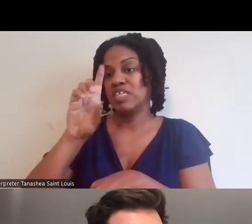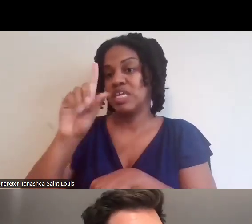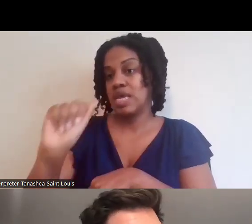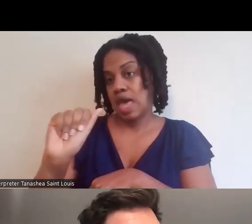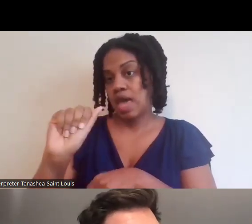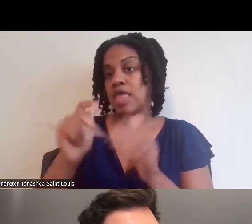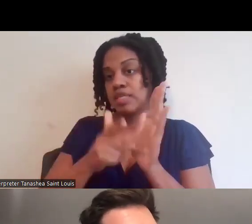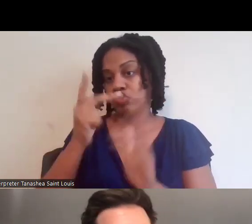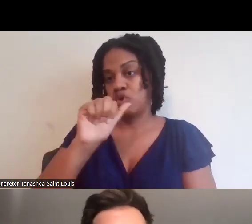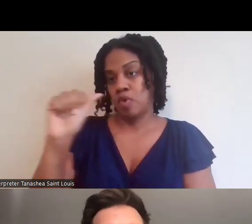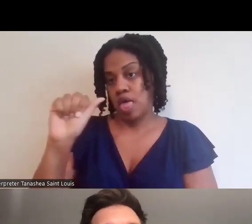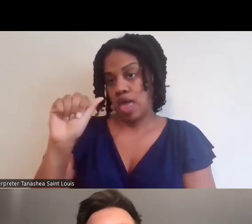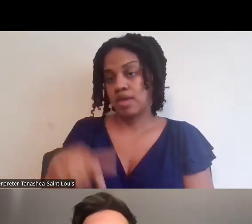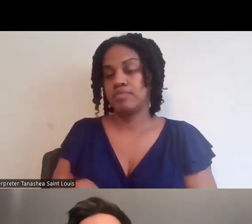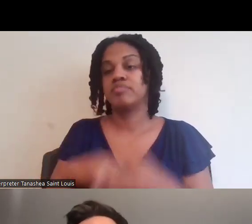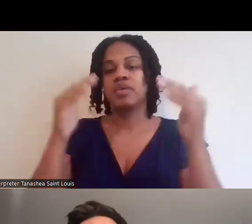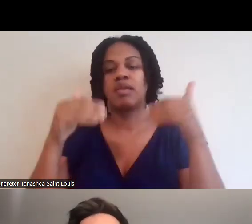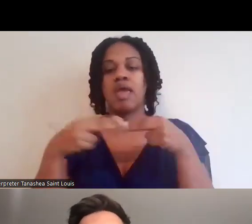AAAs. Next slide.